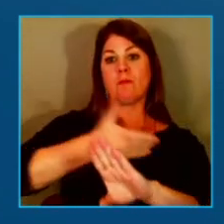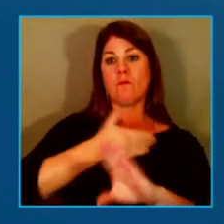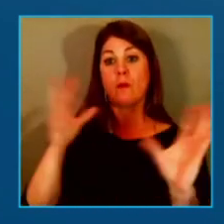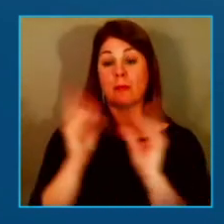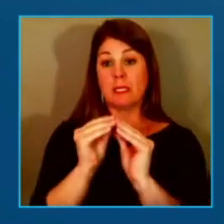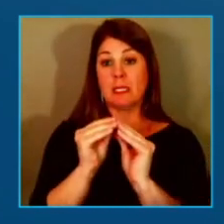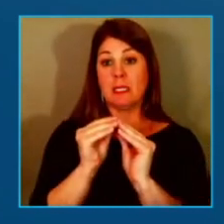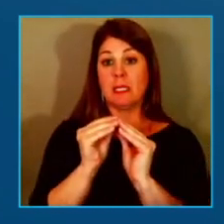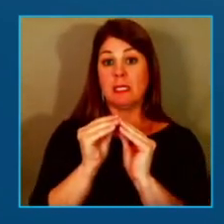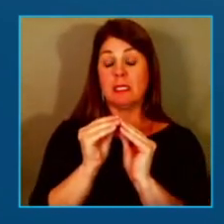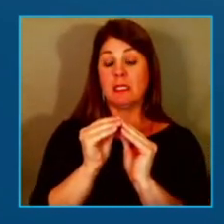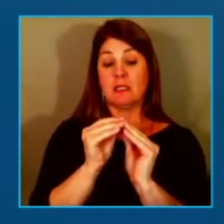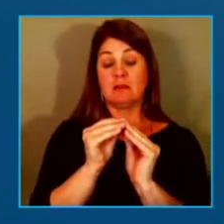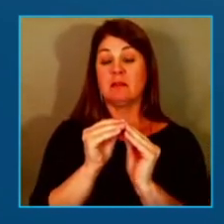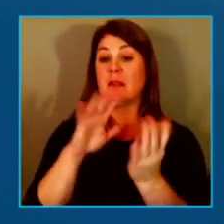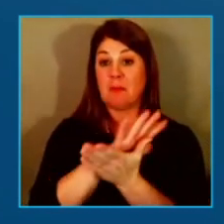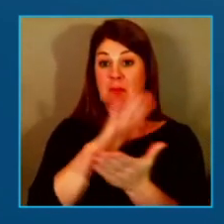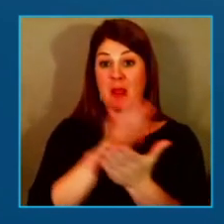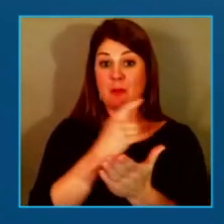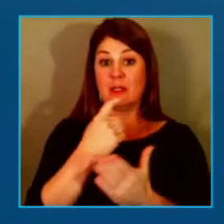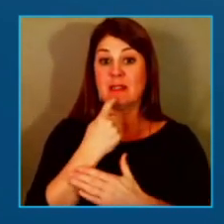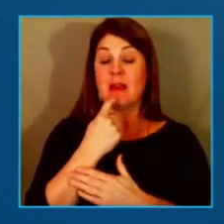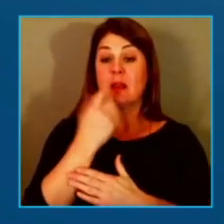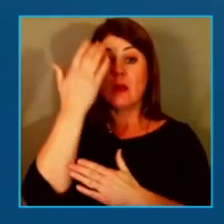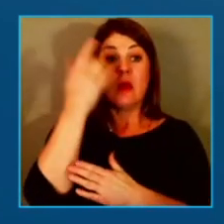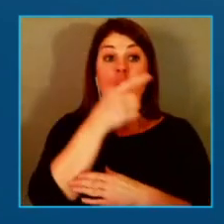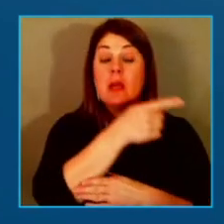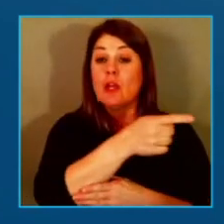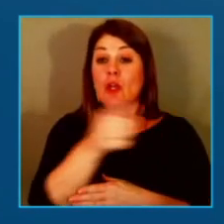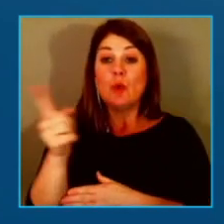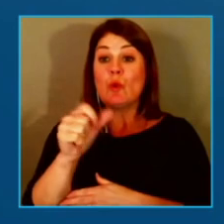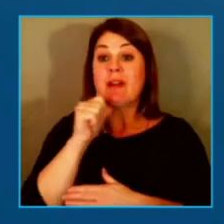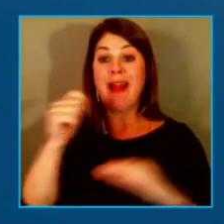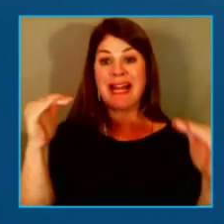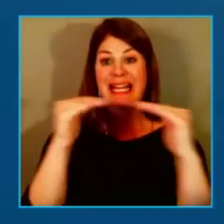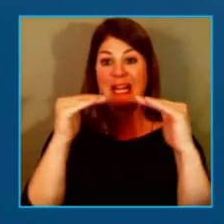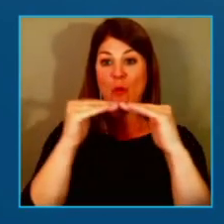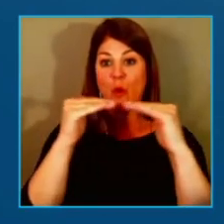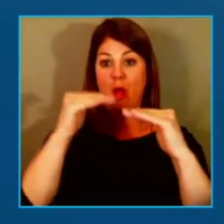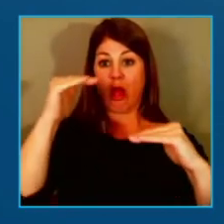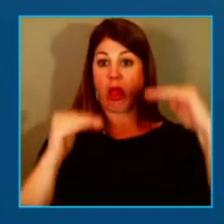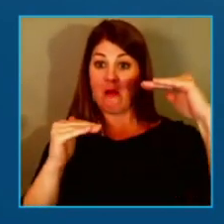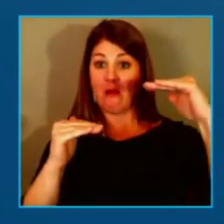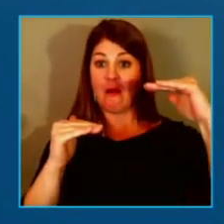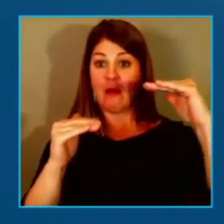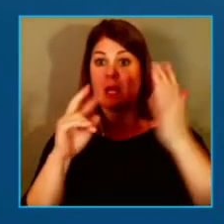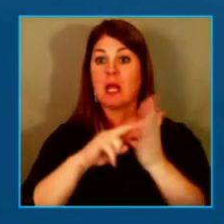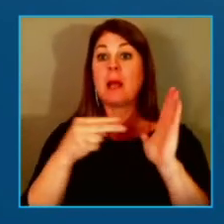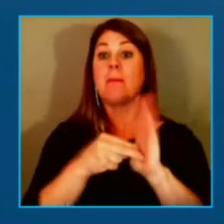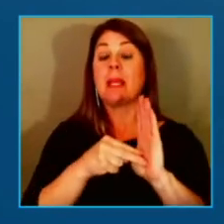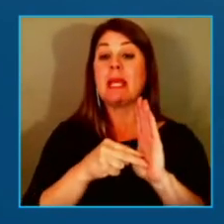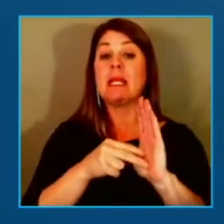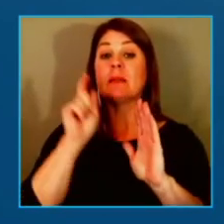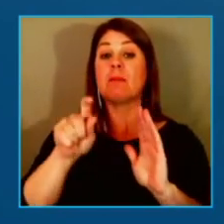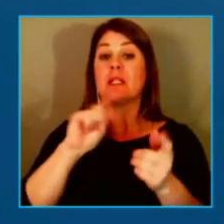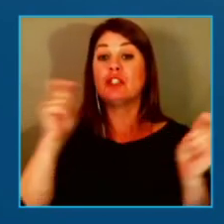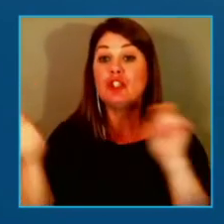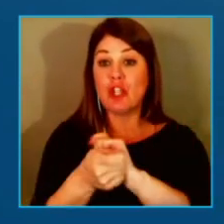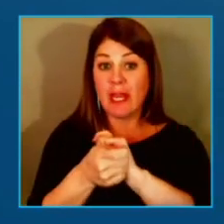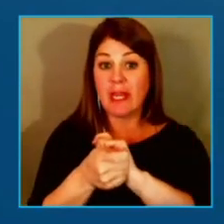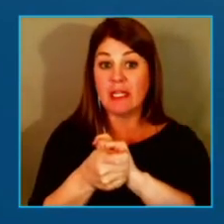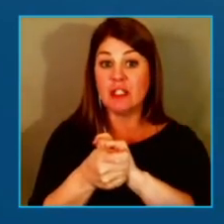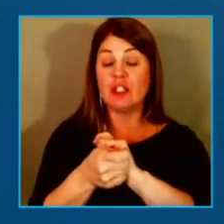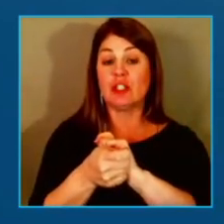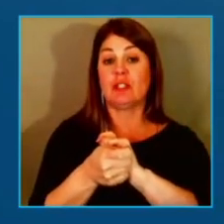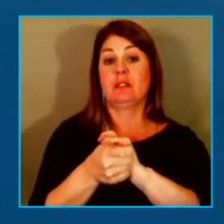informing them that because they were not equally divided, they would have to change how the PLEO and at-large delegates